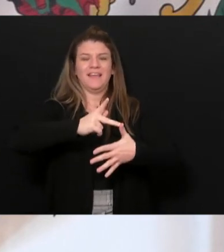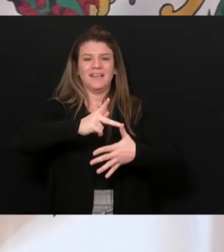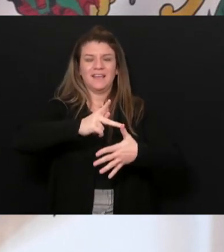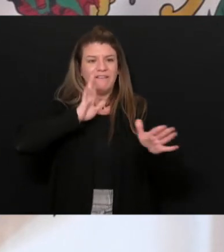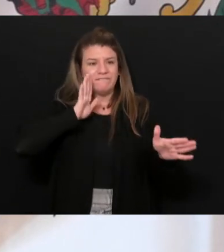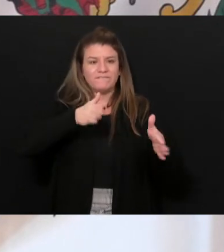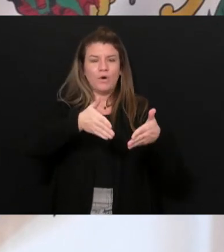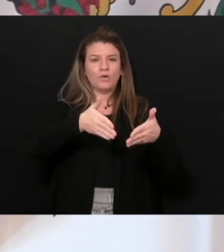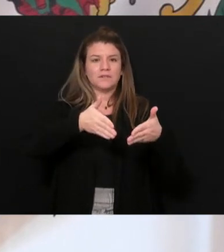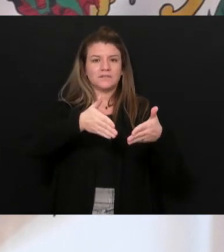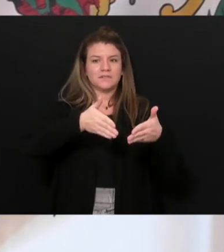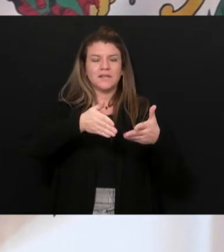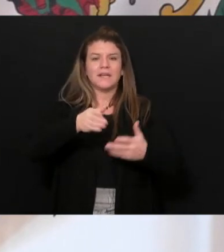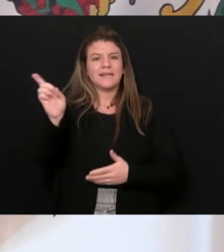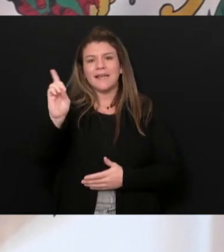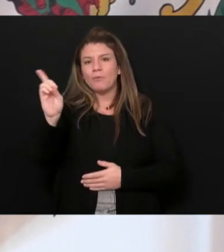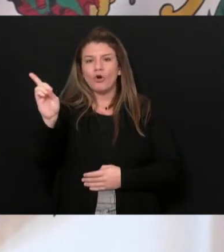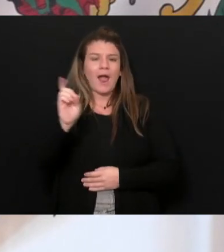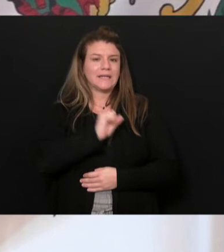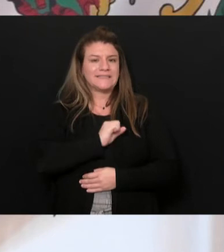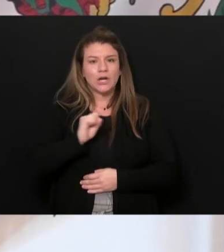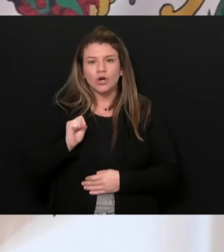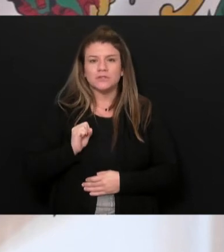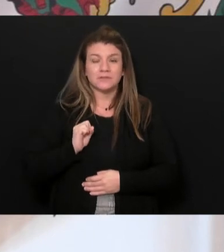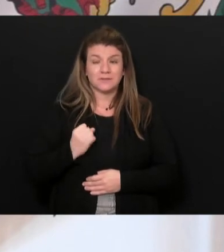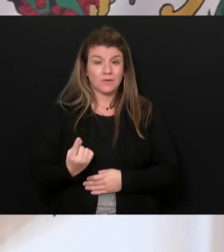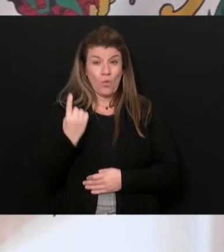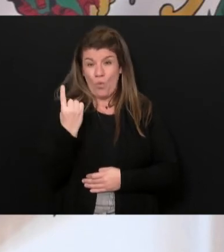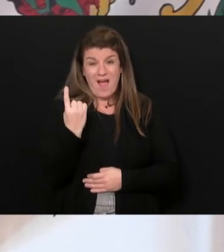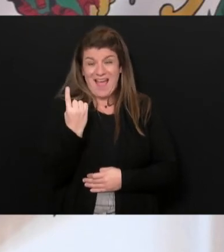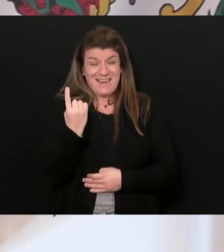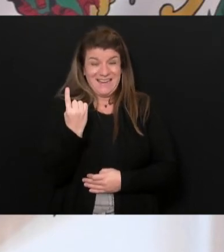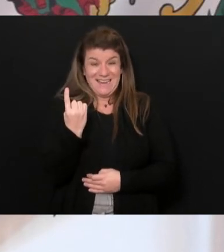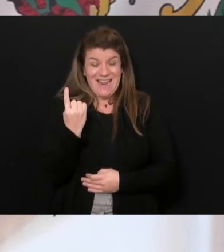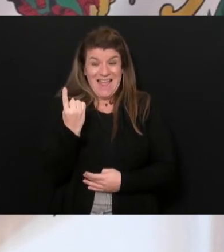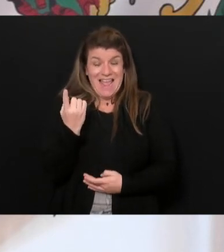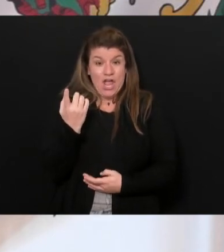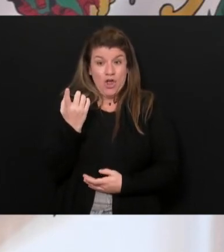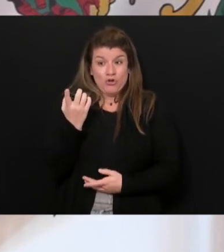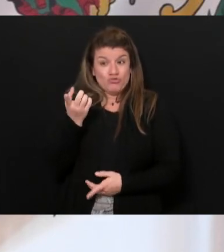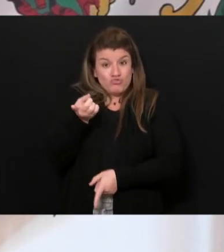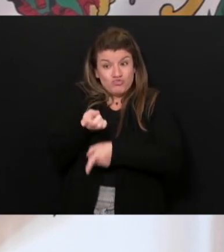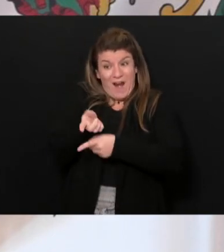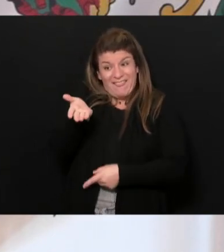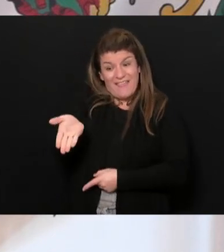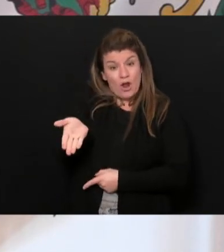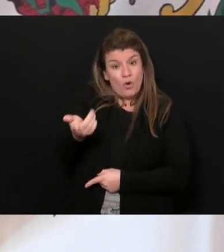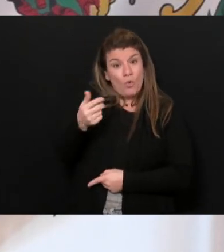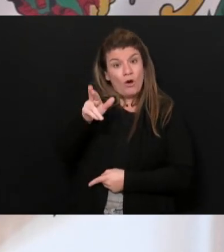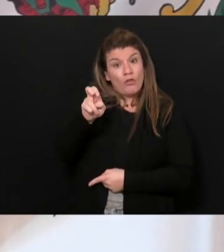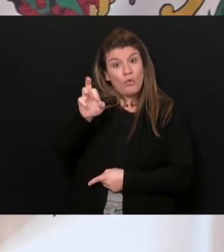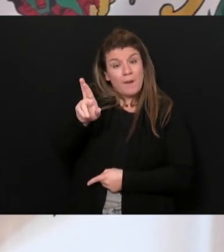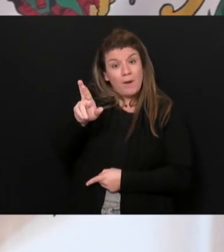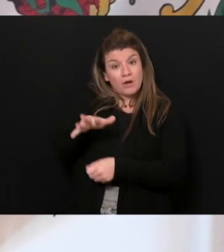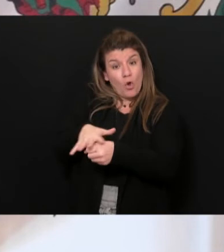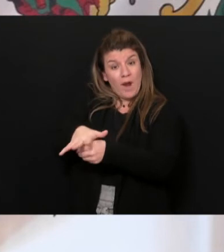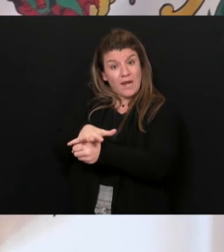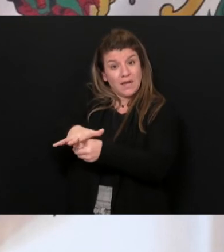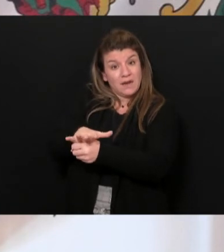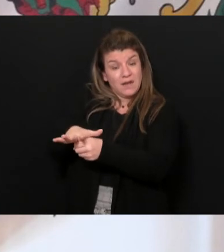some Democrat senators, one right from our, from where the Greenbrier is located, it's basically